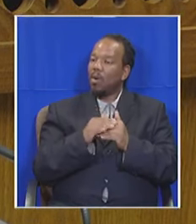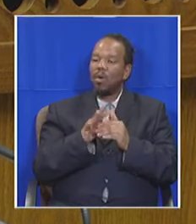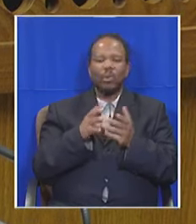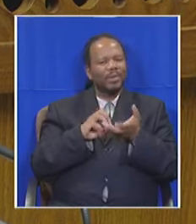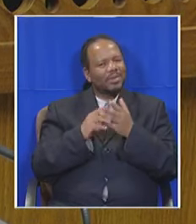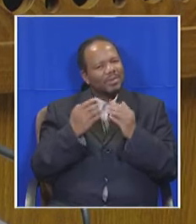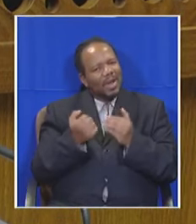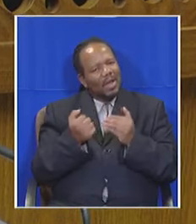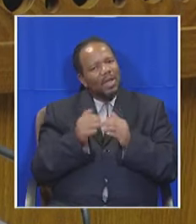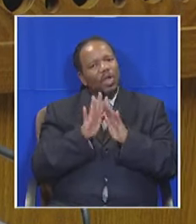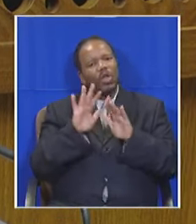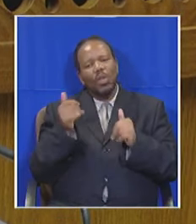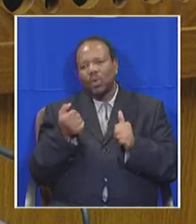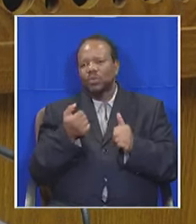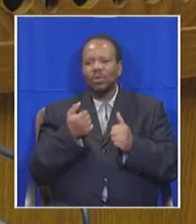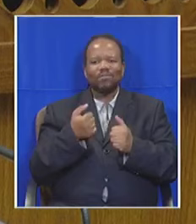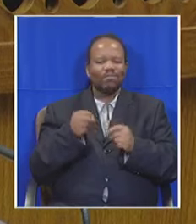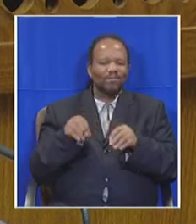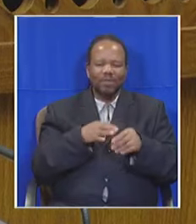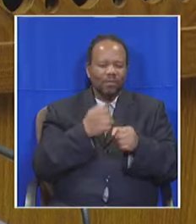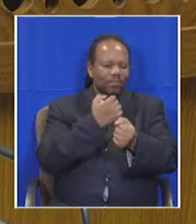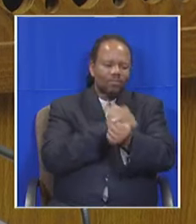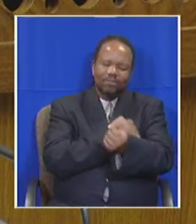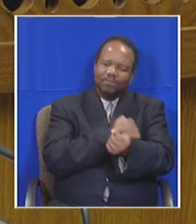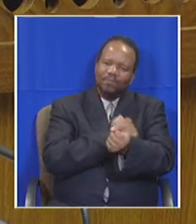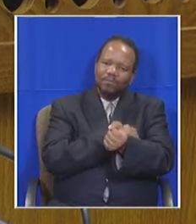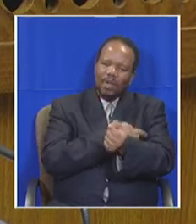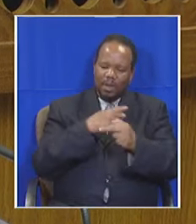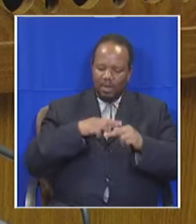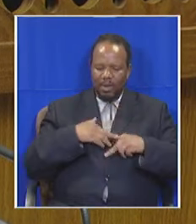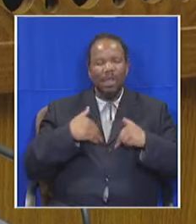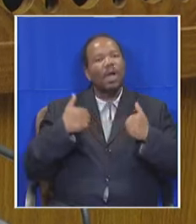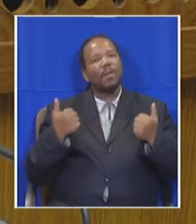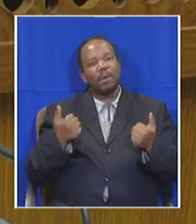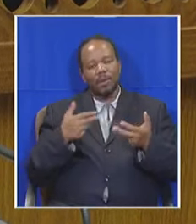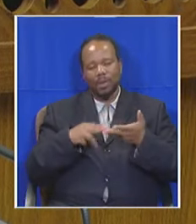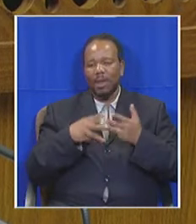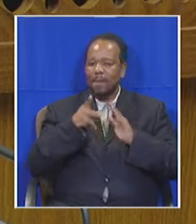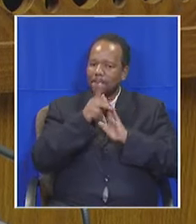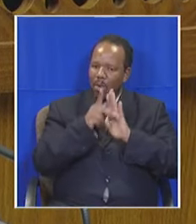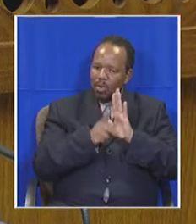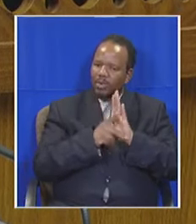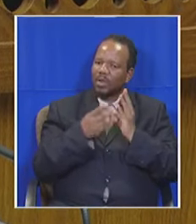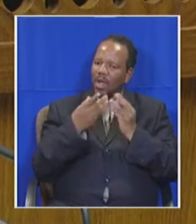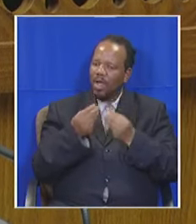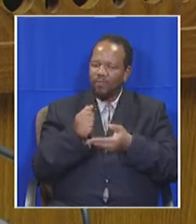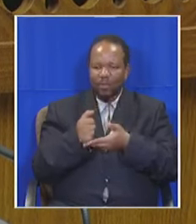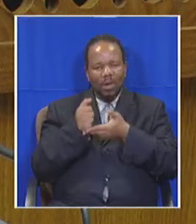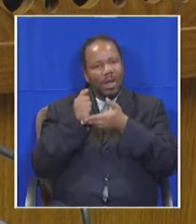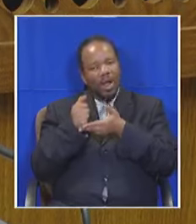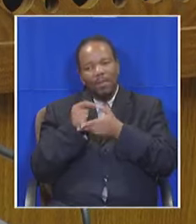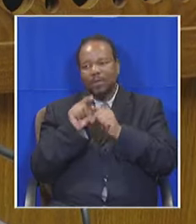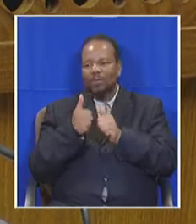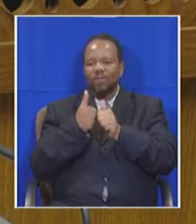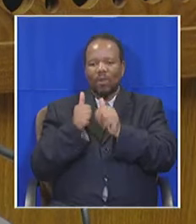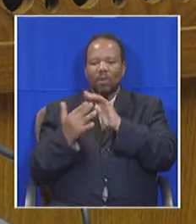drug addicts. This calls for a change in attitude and outlook among policymakers in respect to the activities and aspirations of young